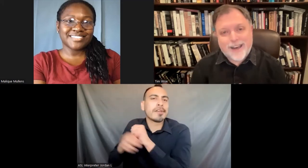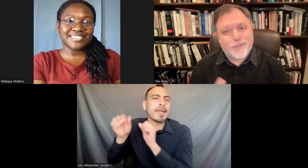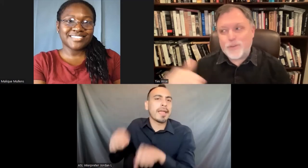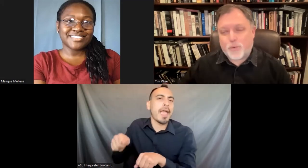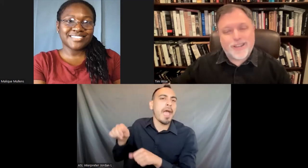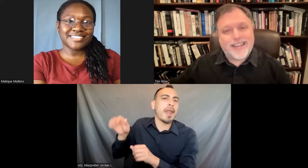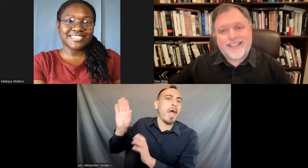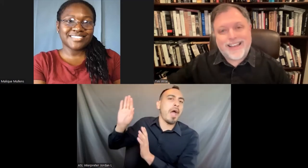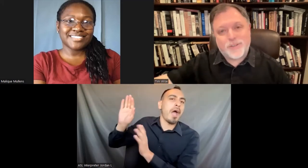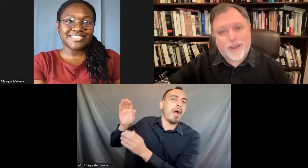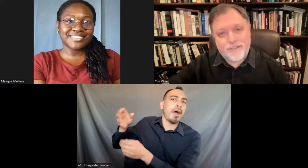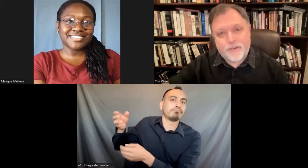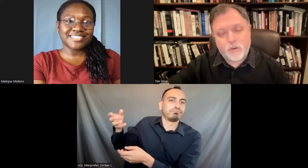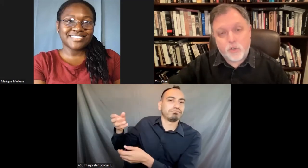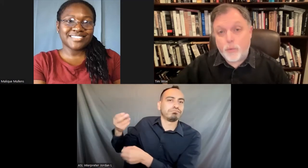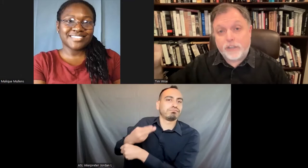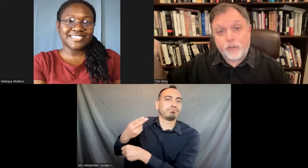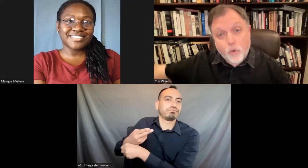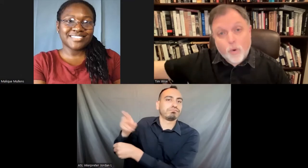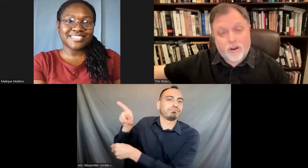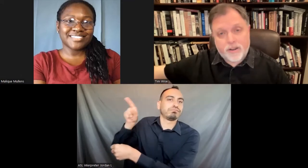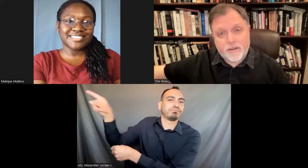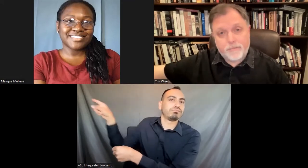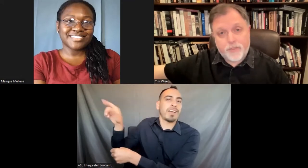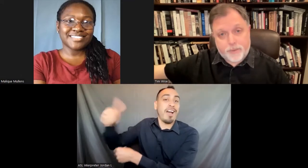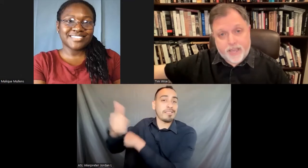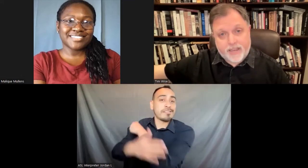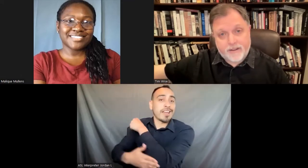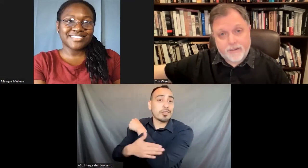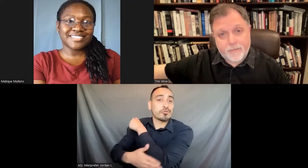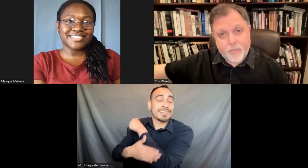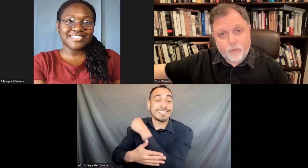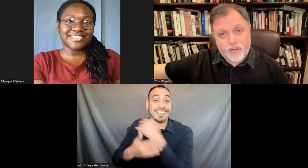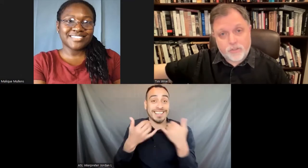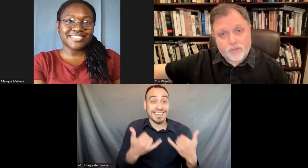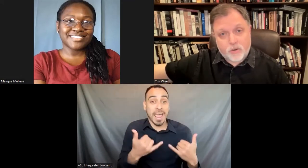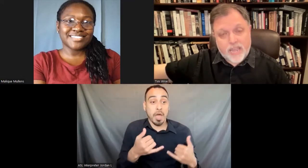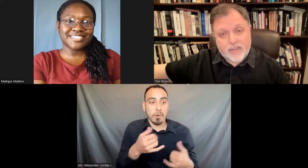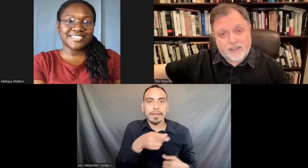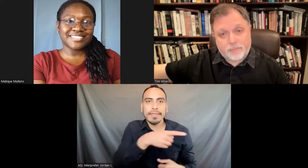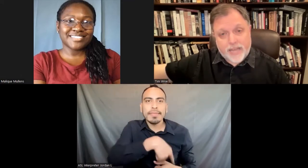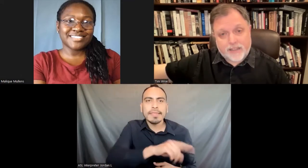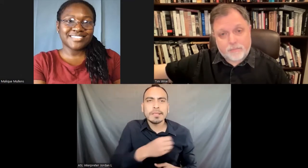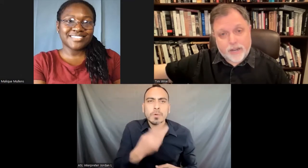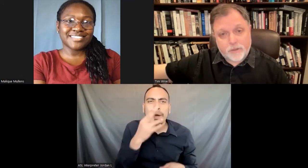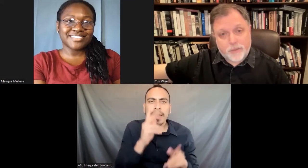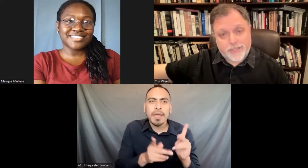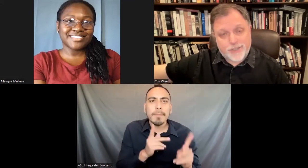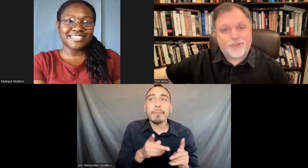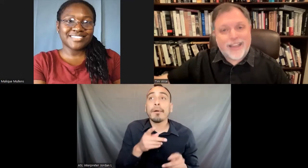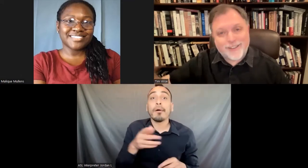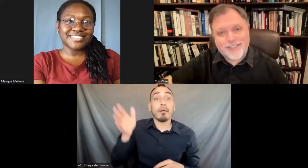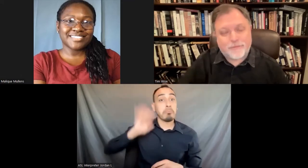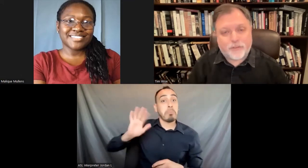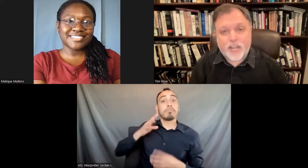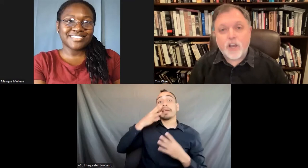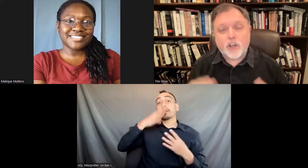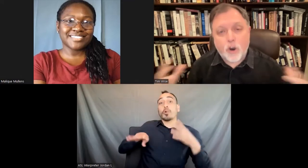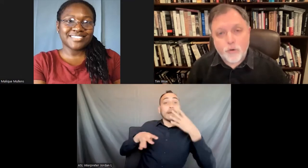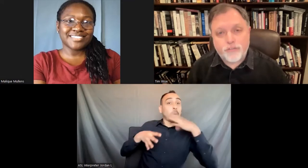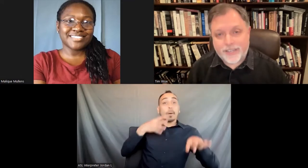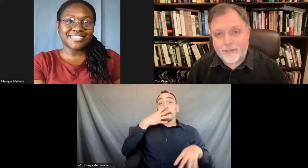so now those working class white folks who ignored the pain when it was located in Black and brown spaces are now